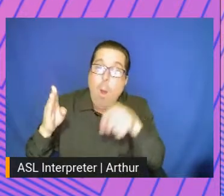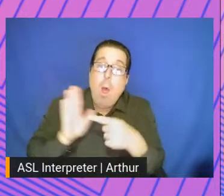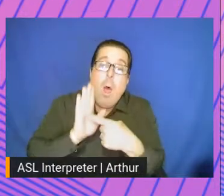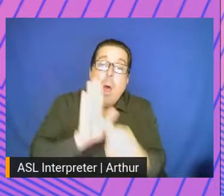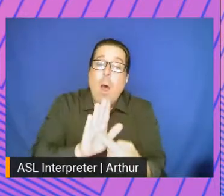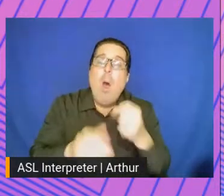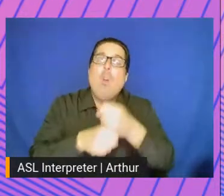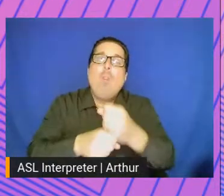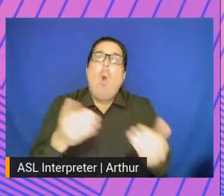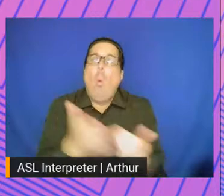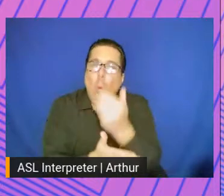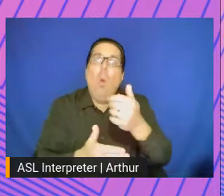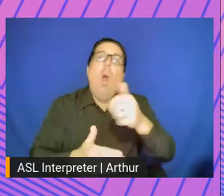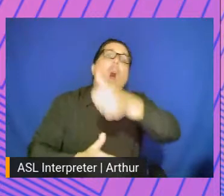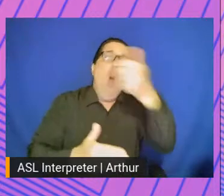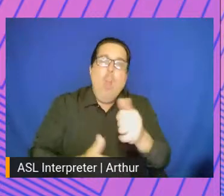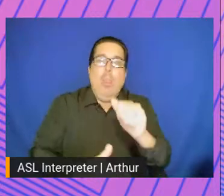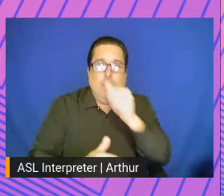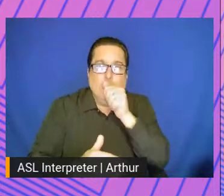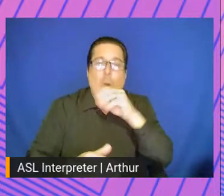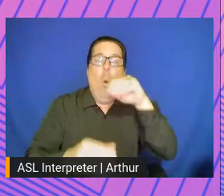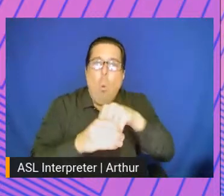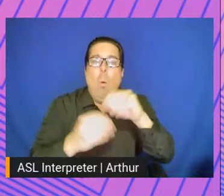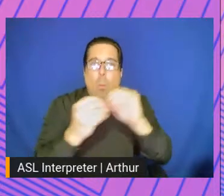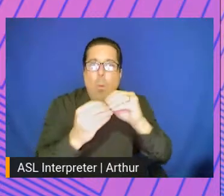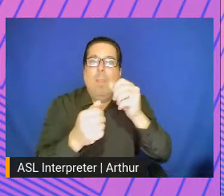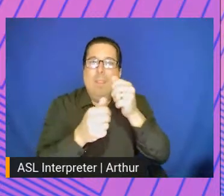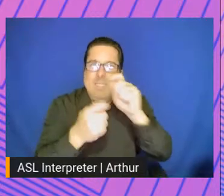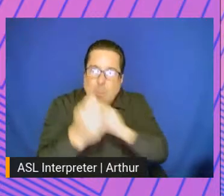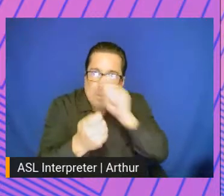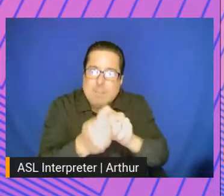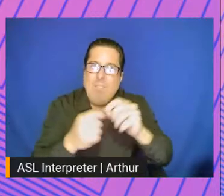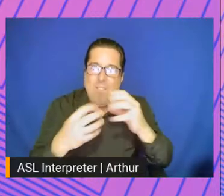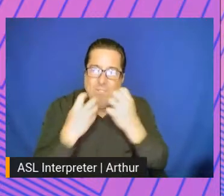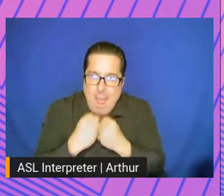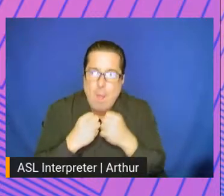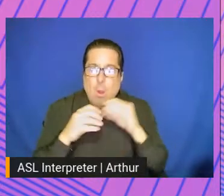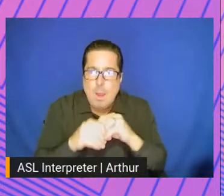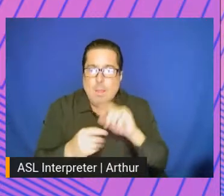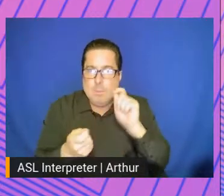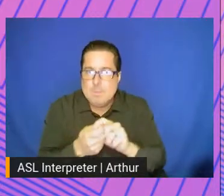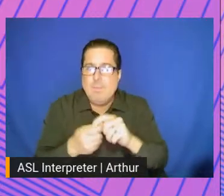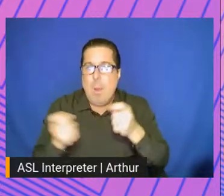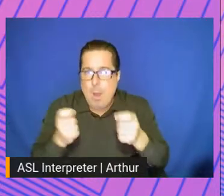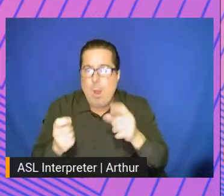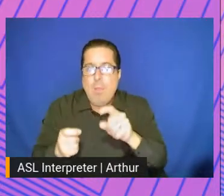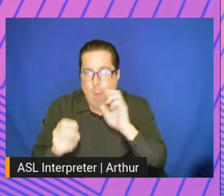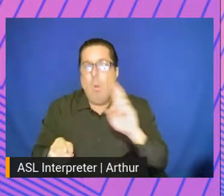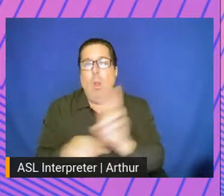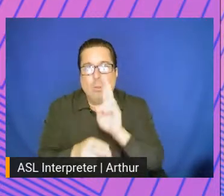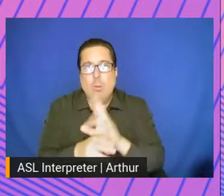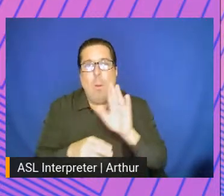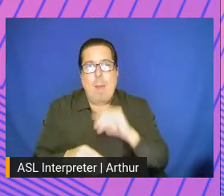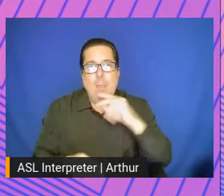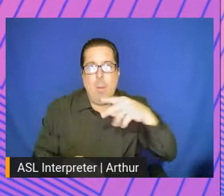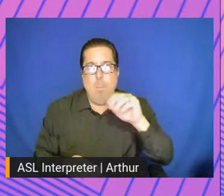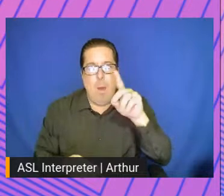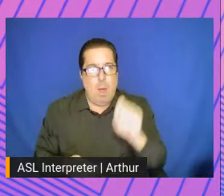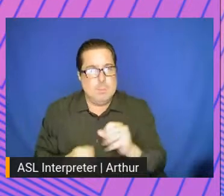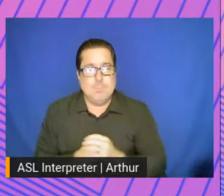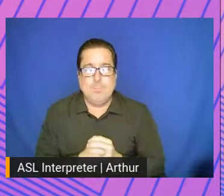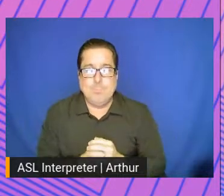create a new secret with the specific values from your secrets manager. And once again, that can be consumed by the pods.